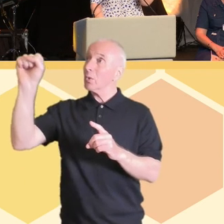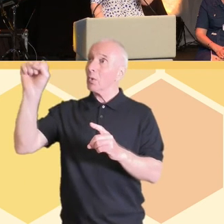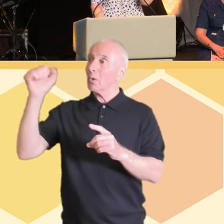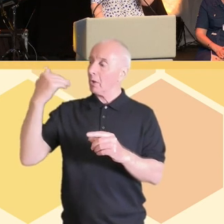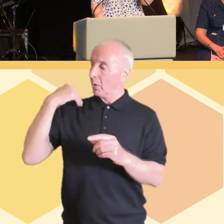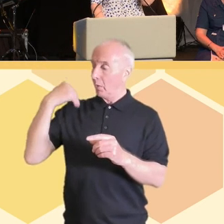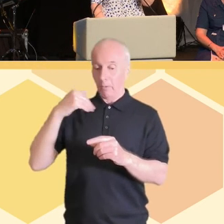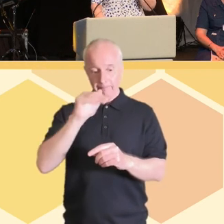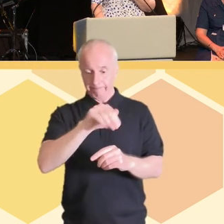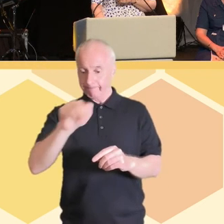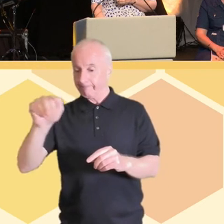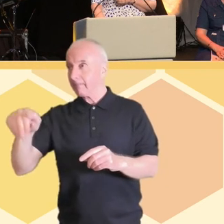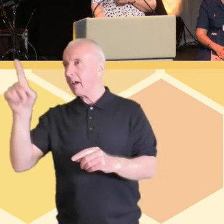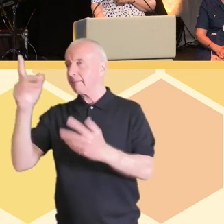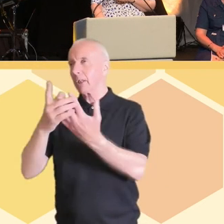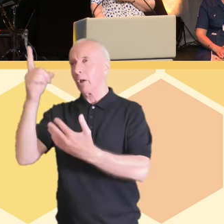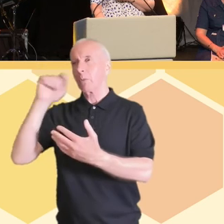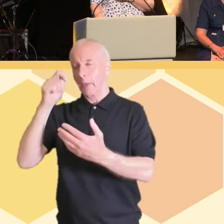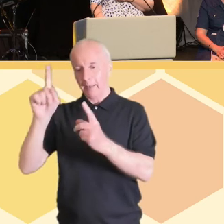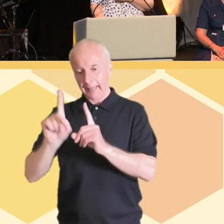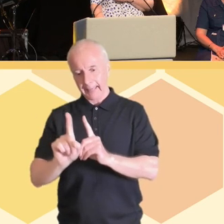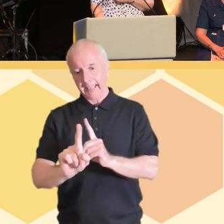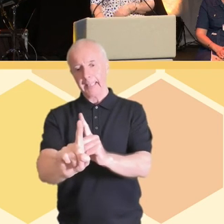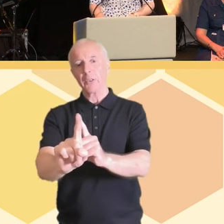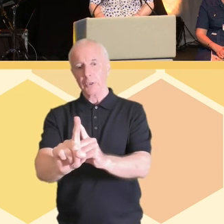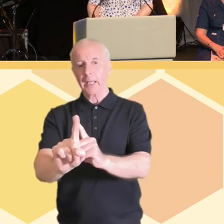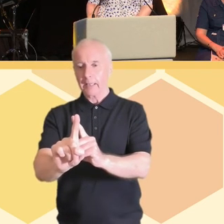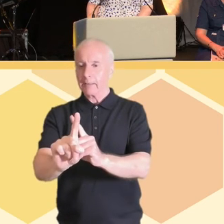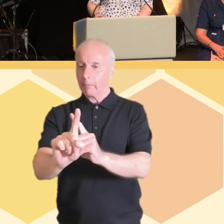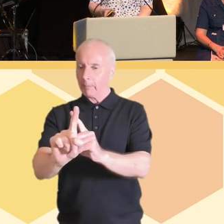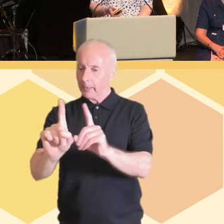that God will lead us and guide us and will sustain us and be with us.